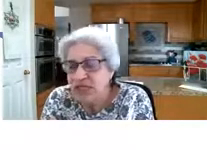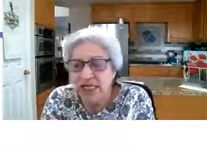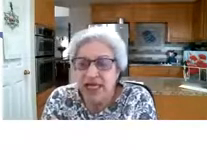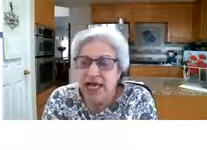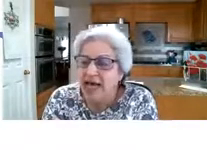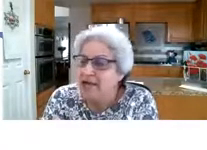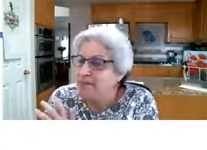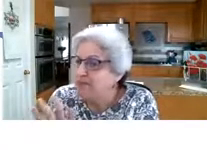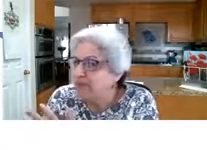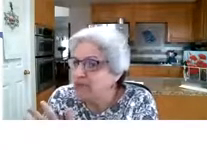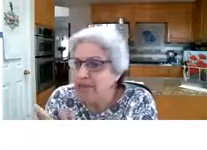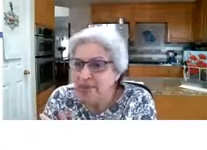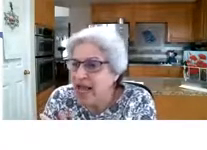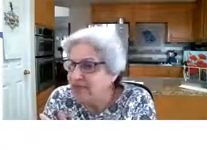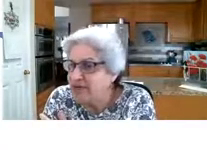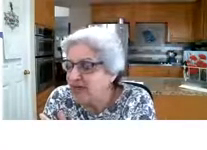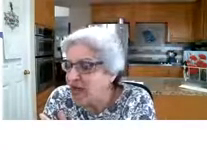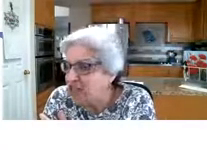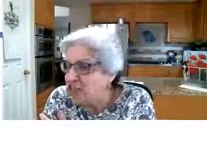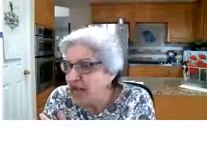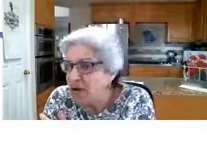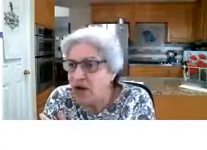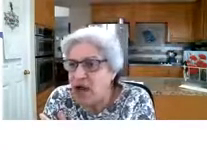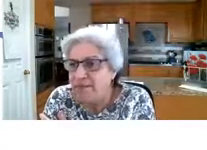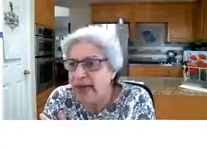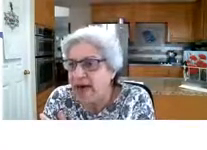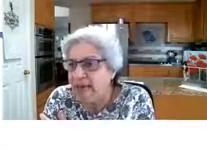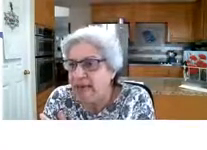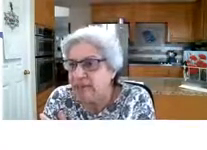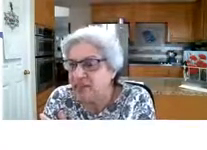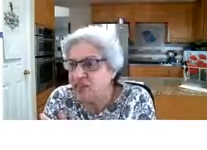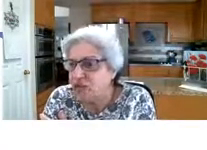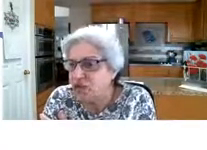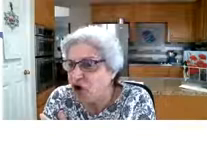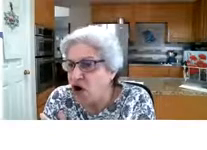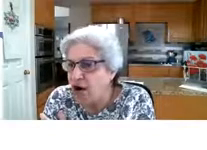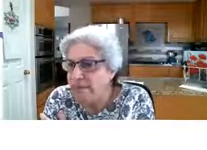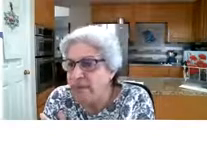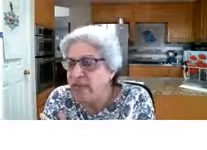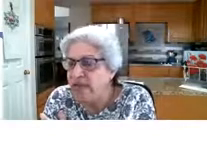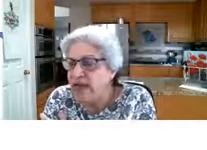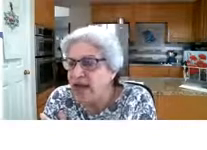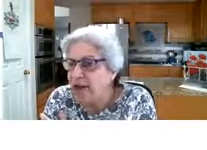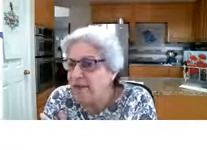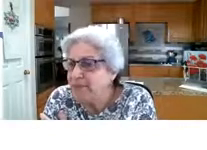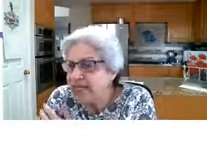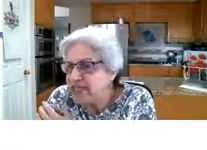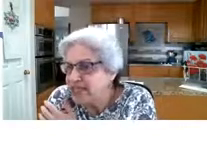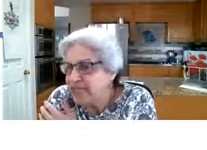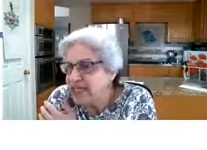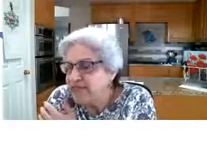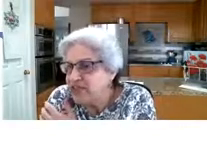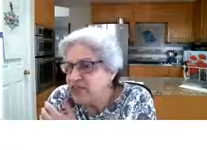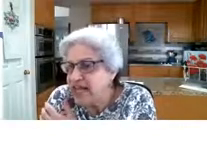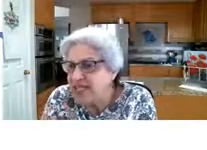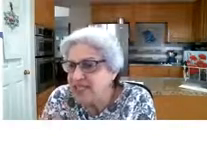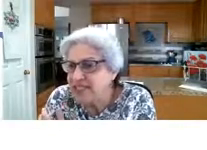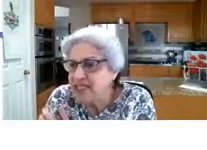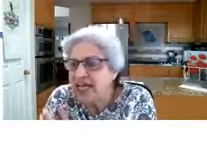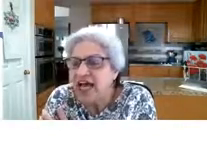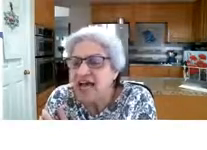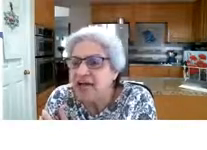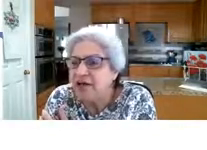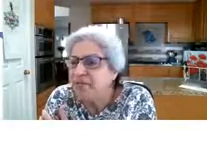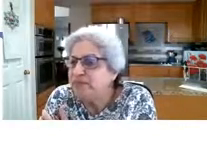Tylenol, maybe have a hot shower, a hot bath to soak your arm. Heat feels